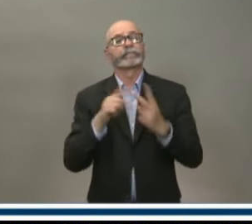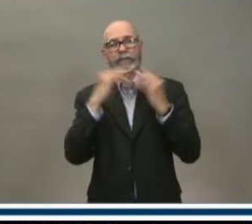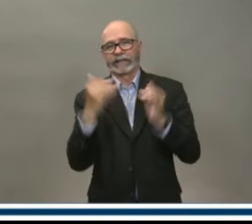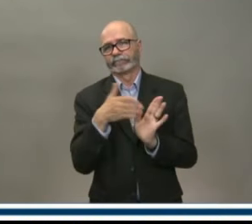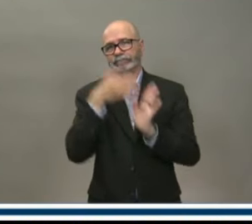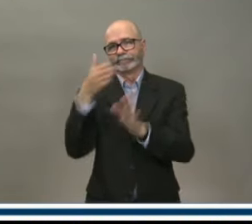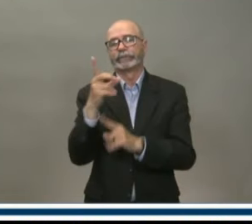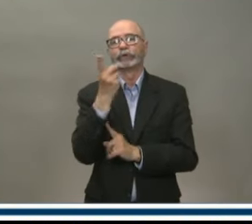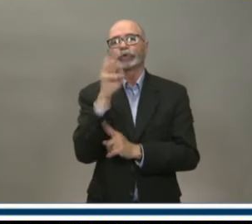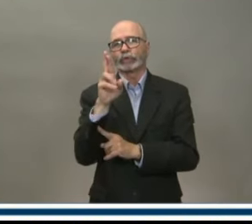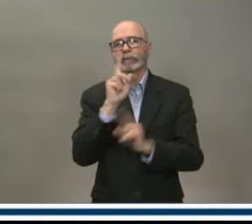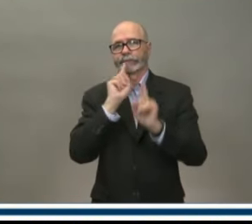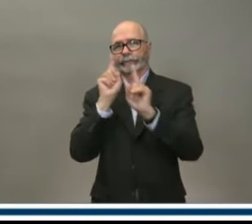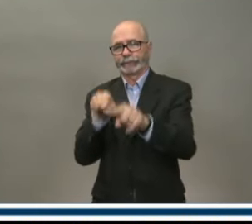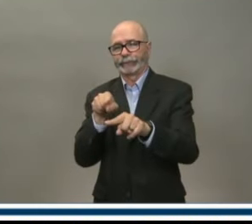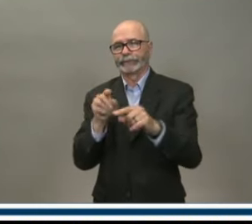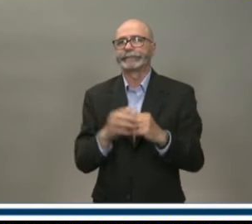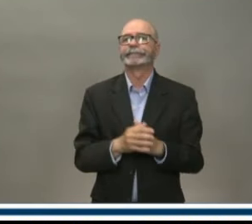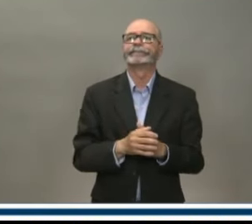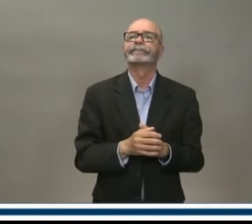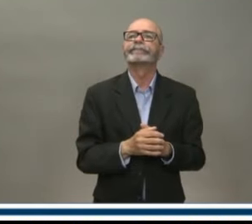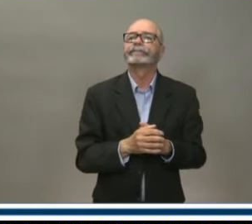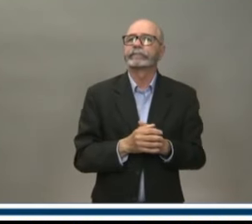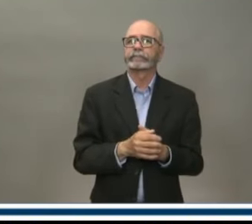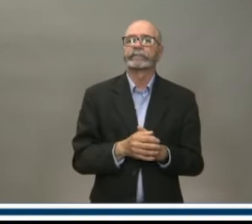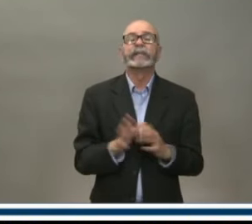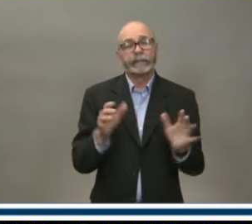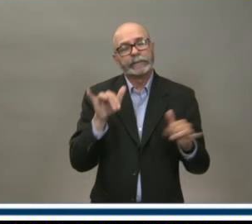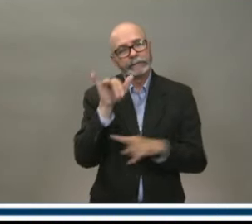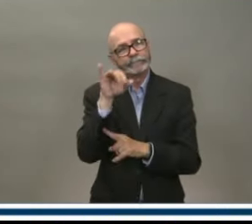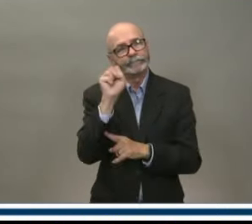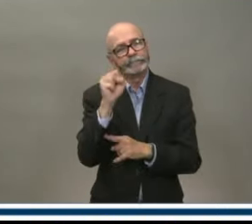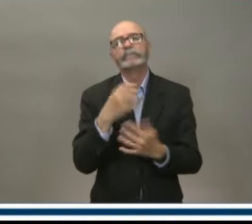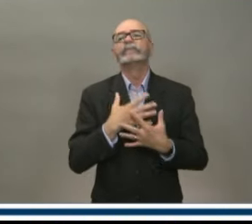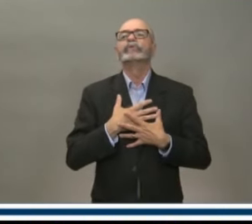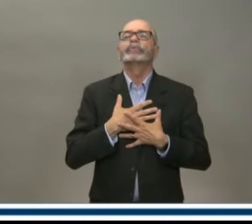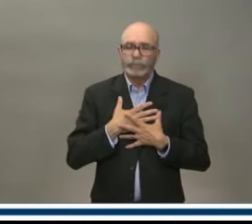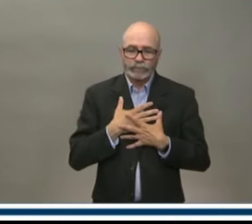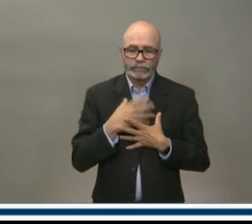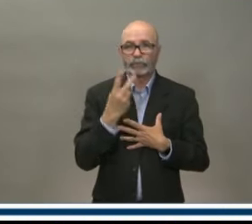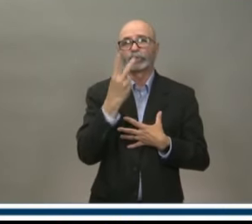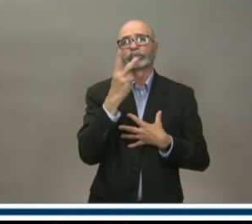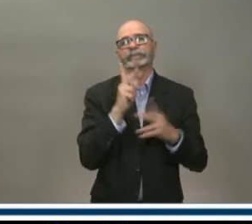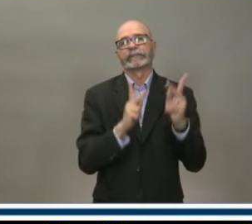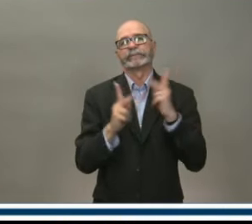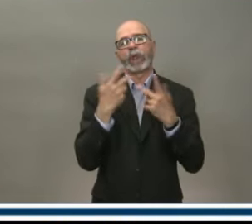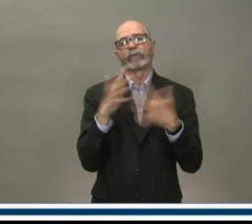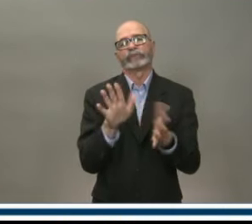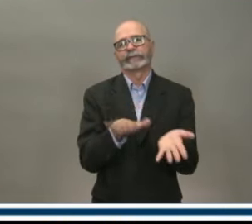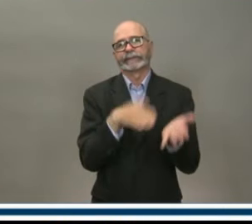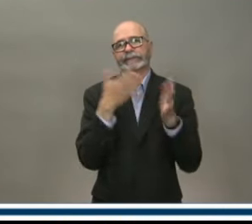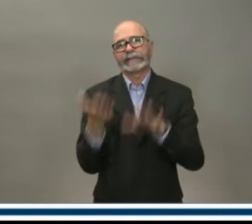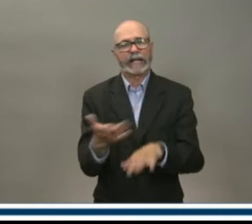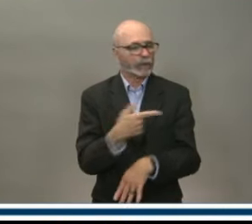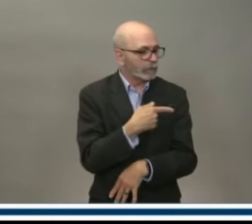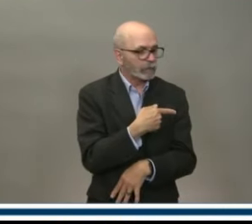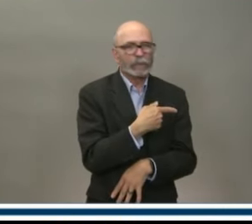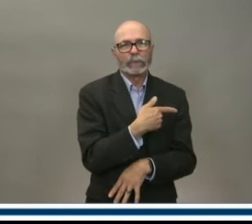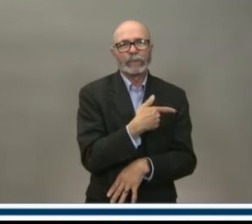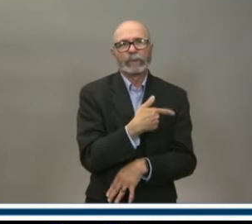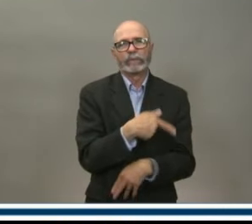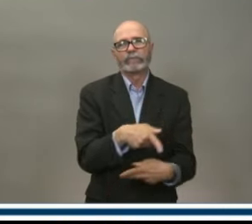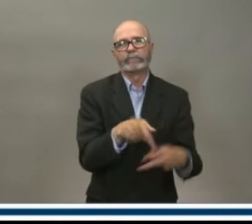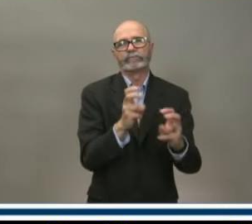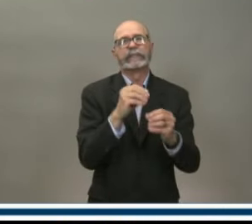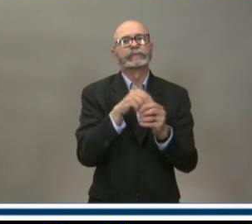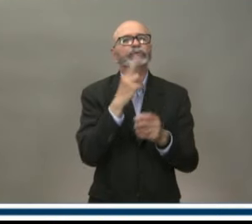Yes, we unfortunately have to announce 2 additional deaths due to COVID-19. Both are in residents